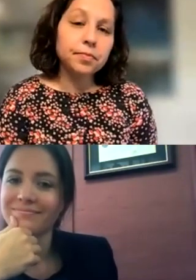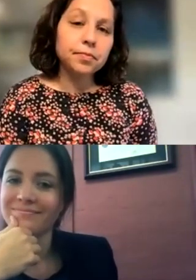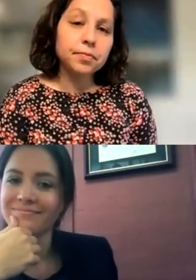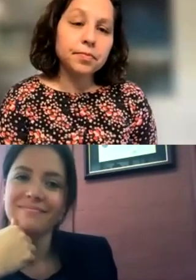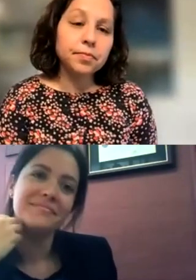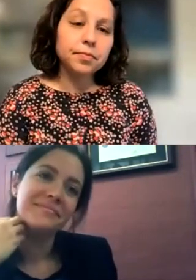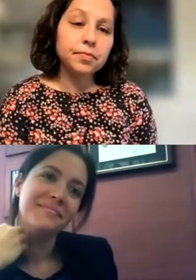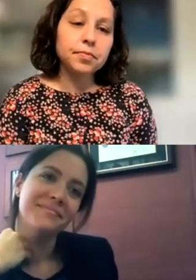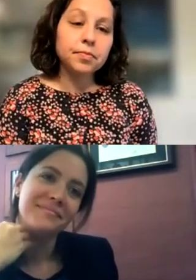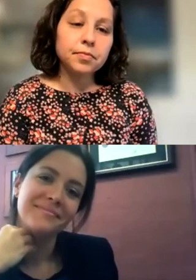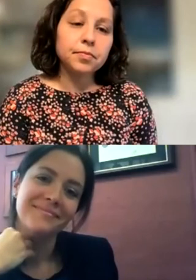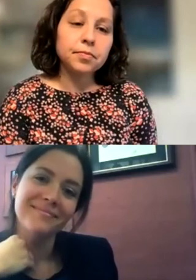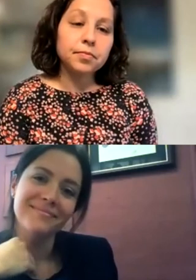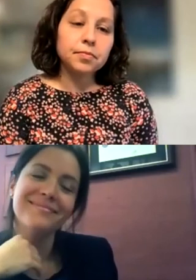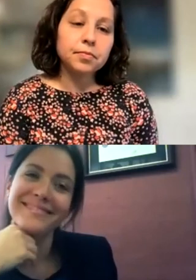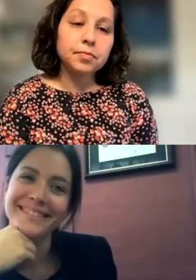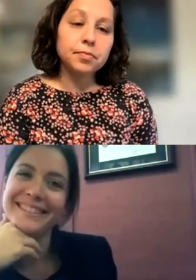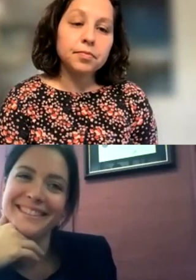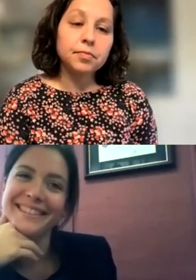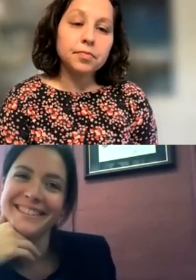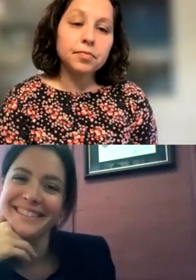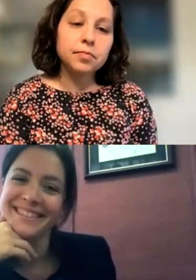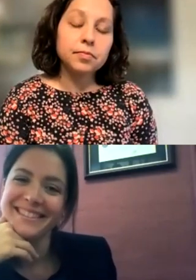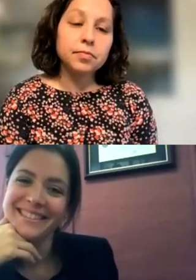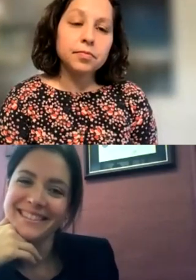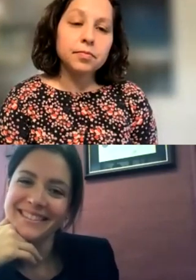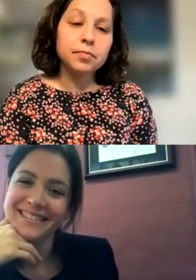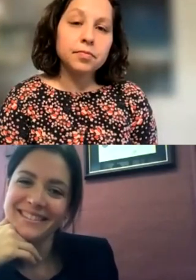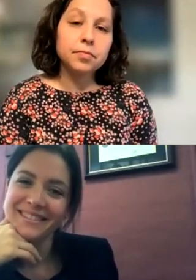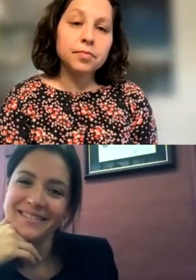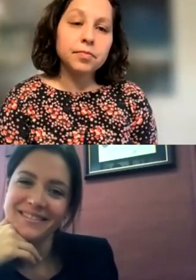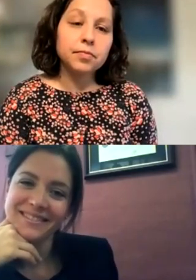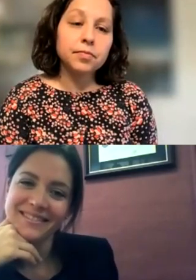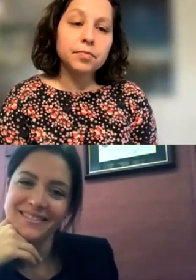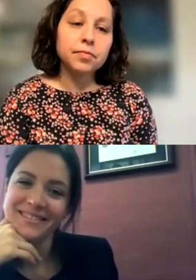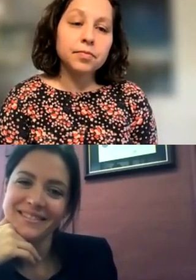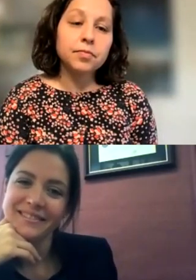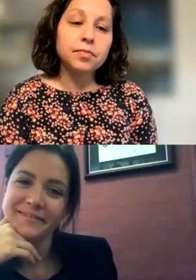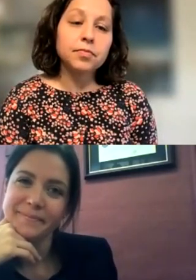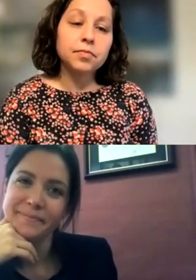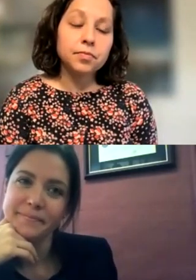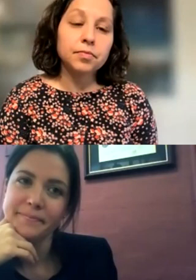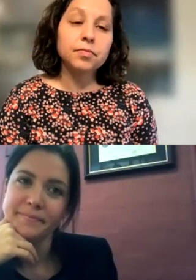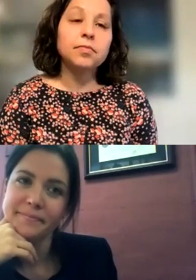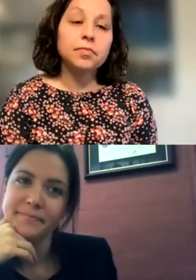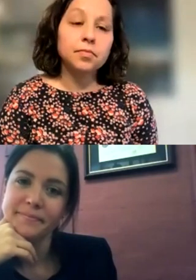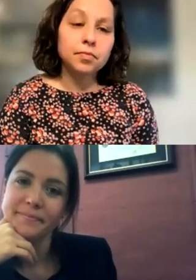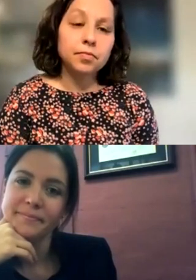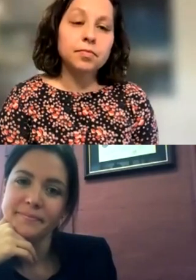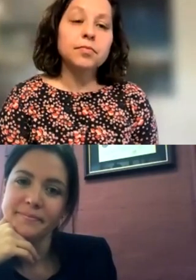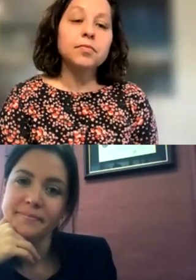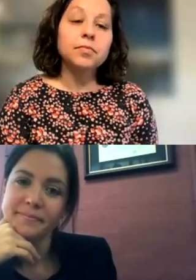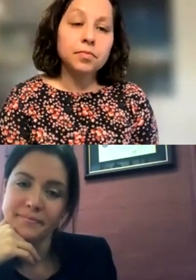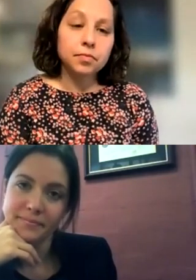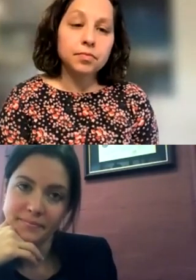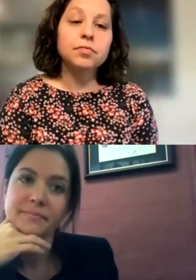people often reach out to us via email. For example, I may have a resident say, I'm working with a medical student. I'm